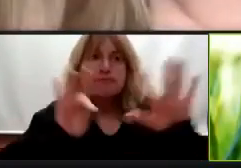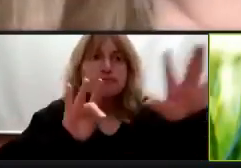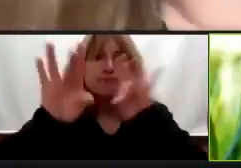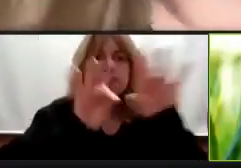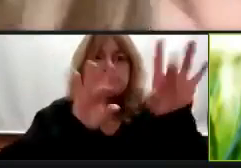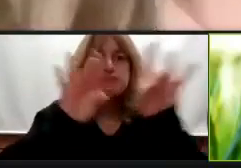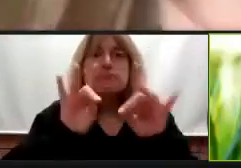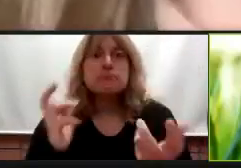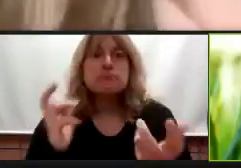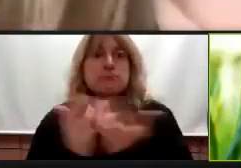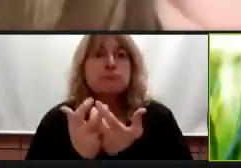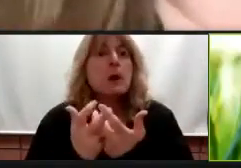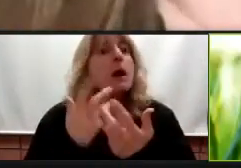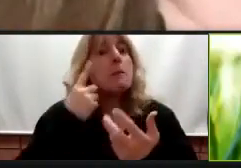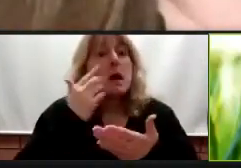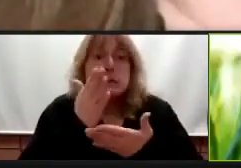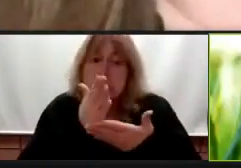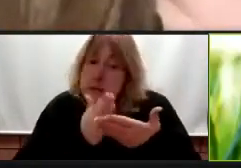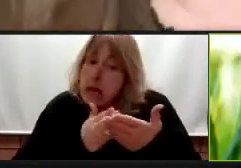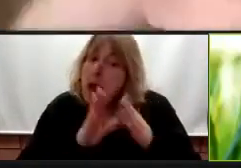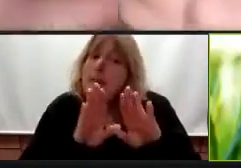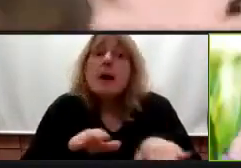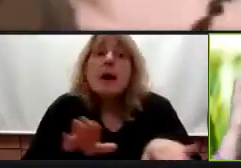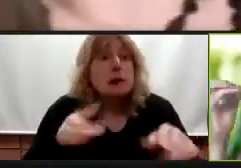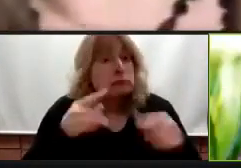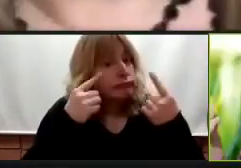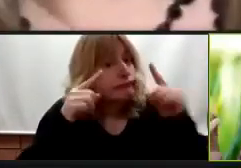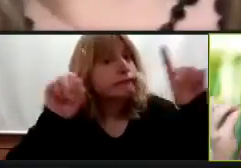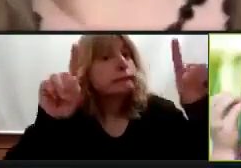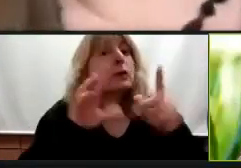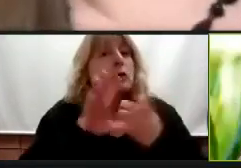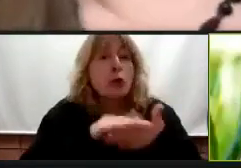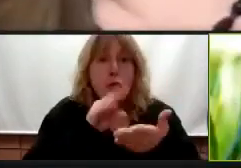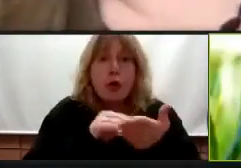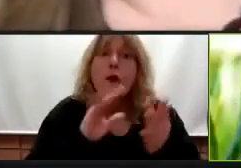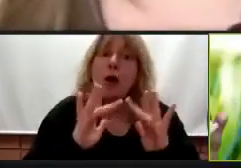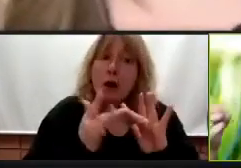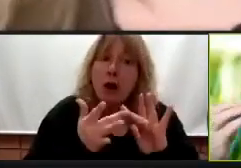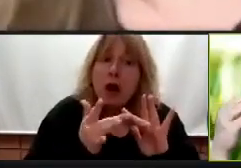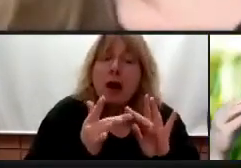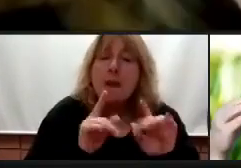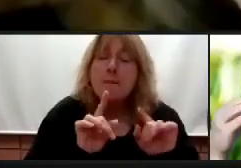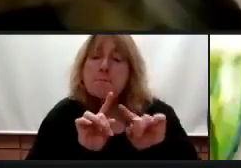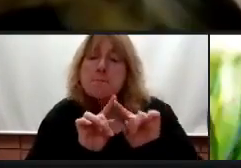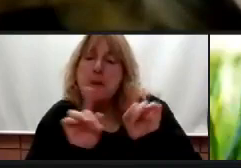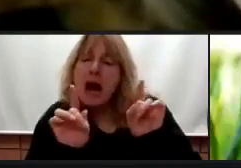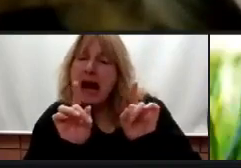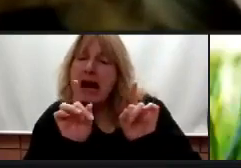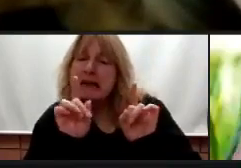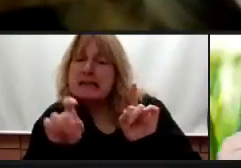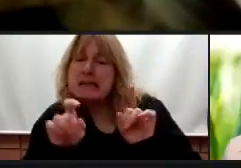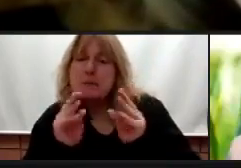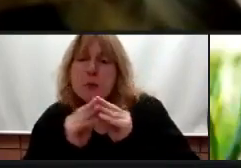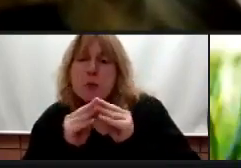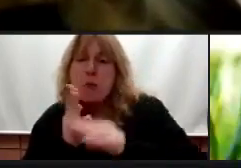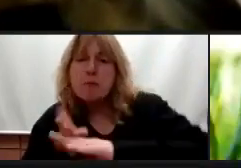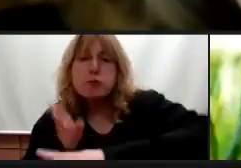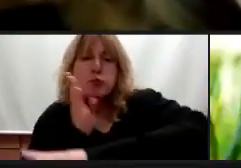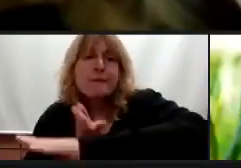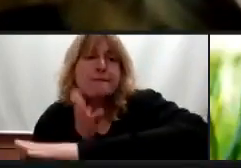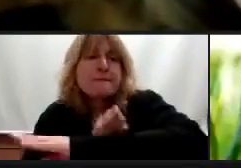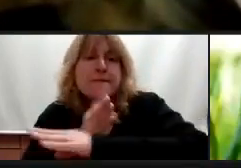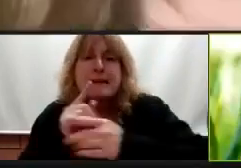really were very successful learning online, and what needs to be improved and how quickly. And